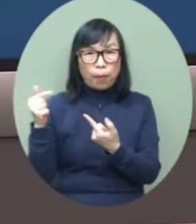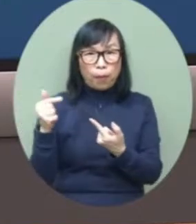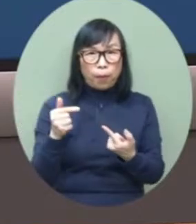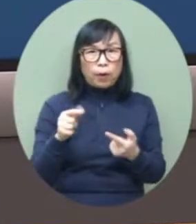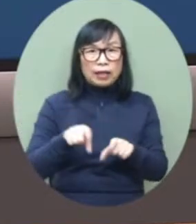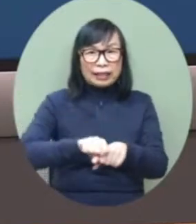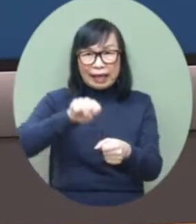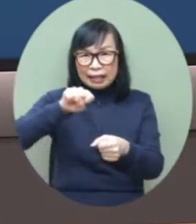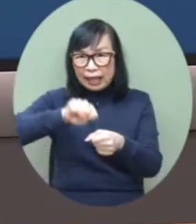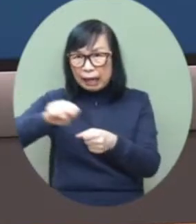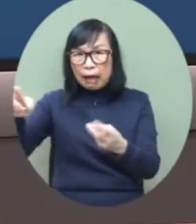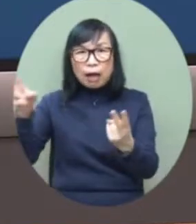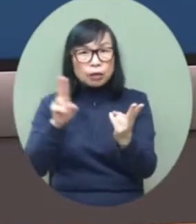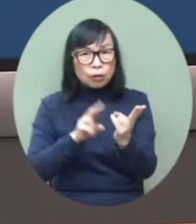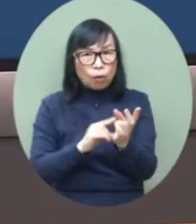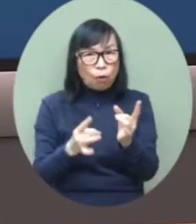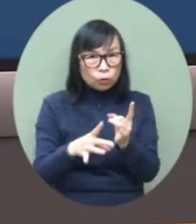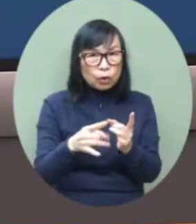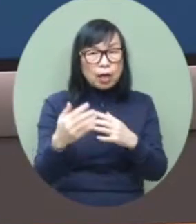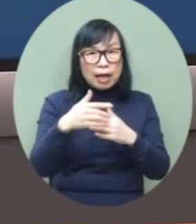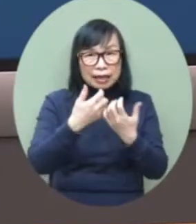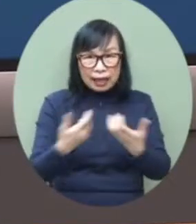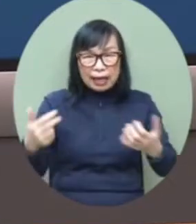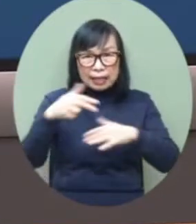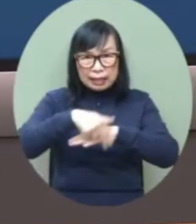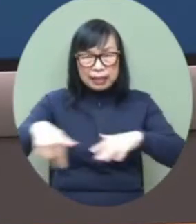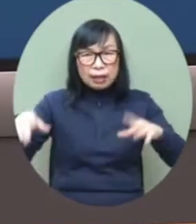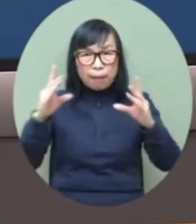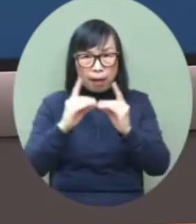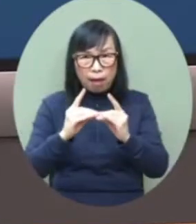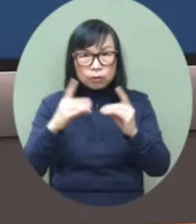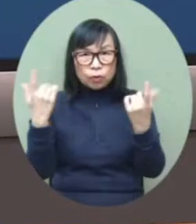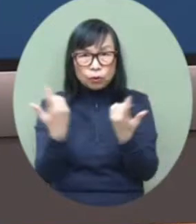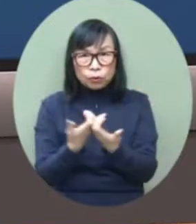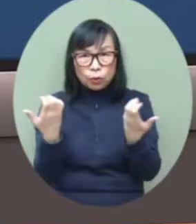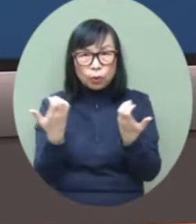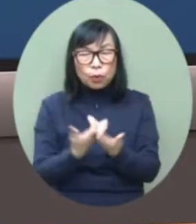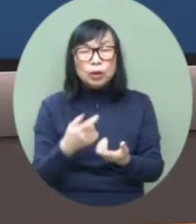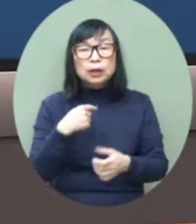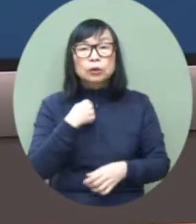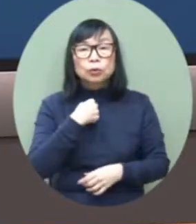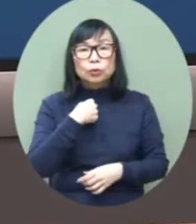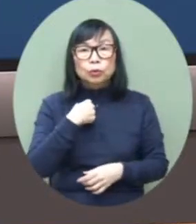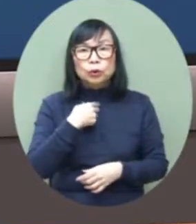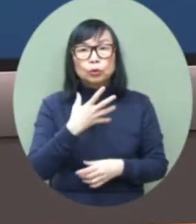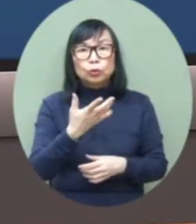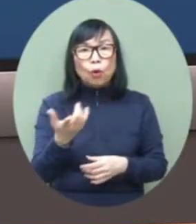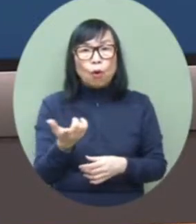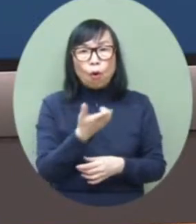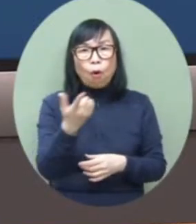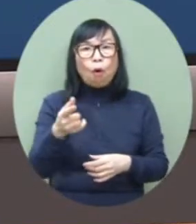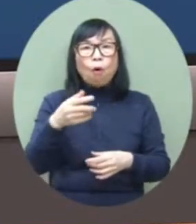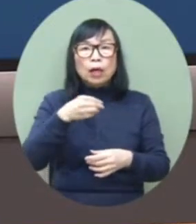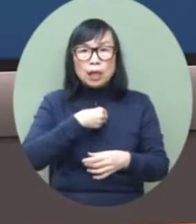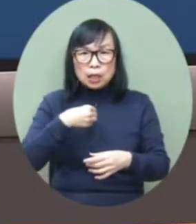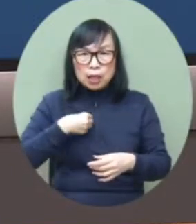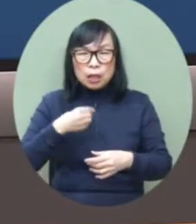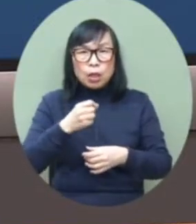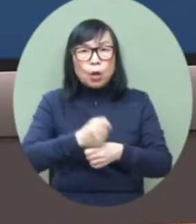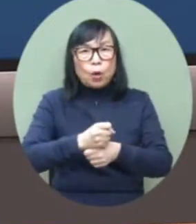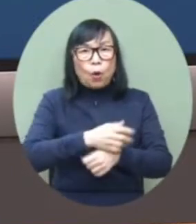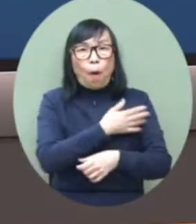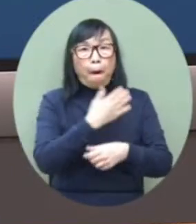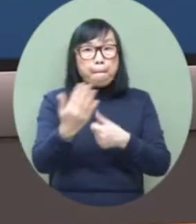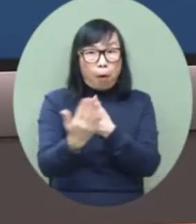because we are expanding Penny Bay facility. We are increasing the number of beds. So we need a